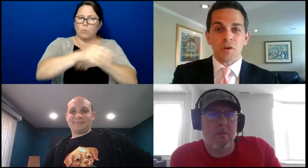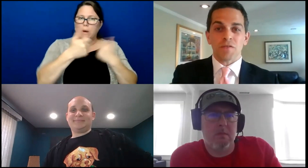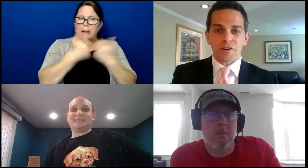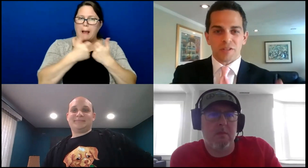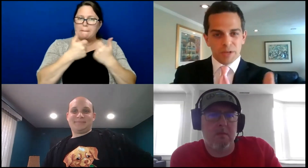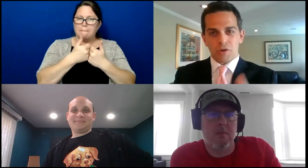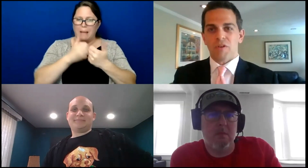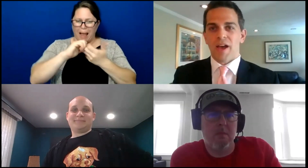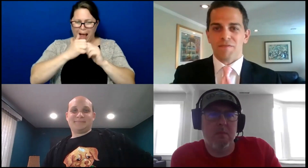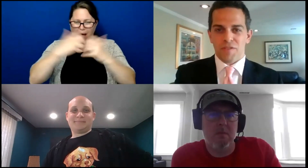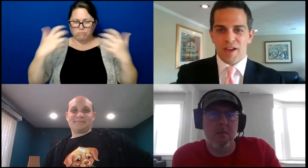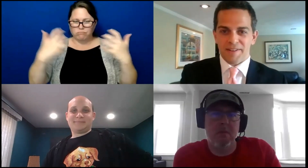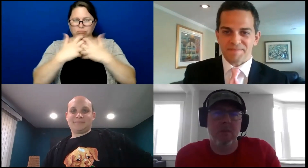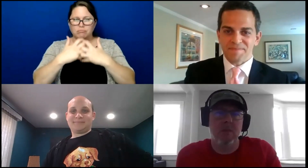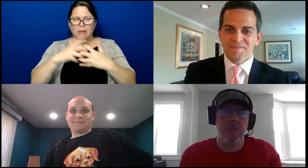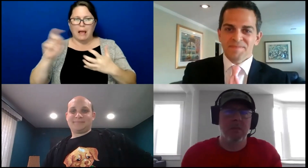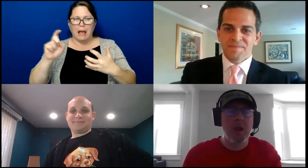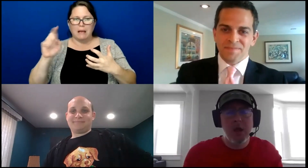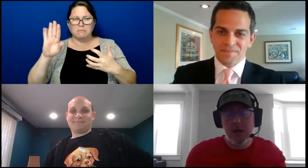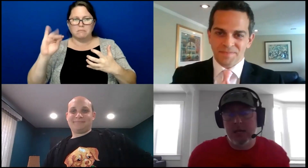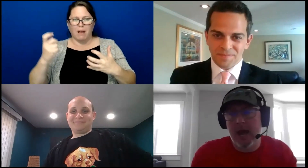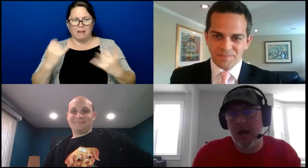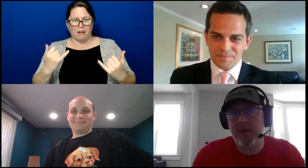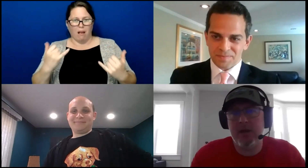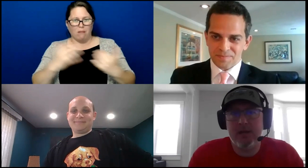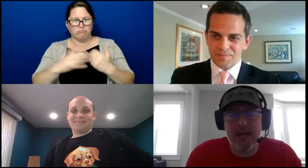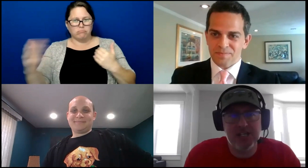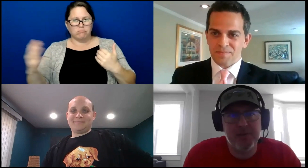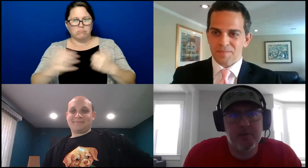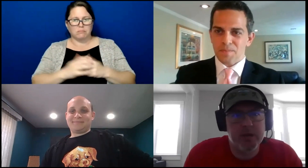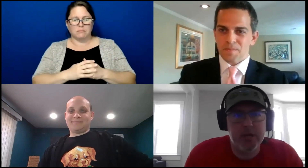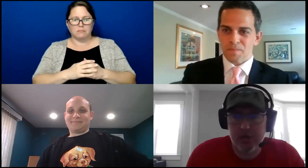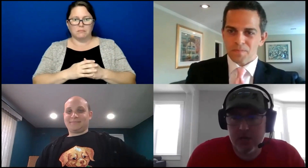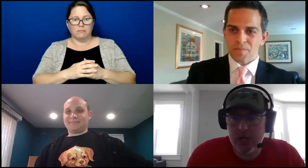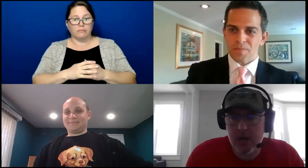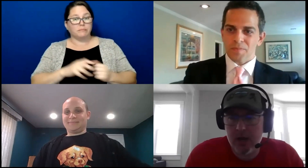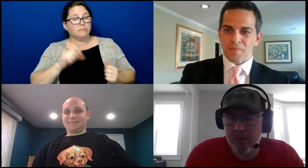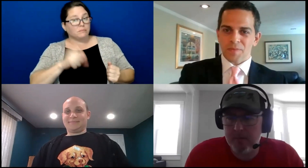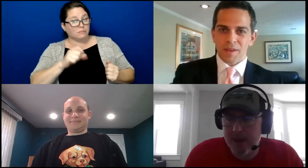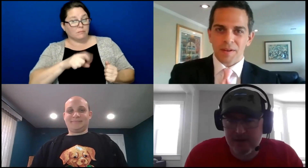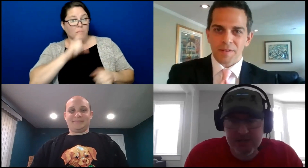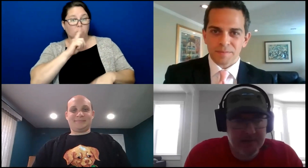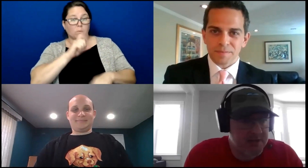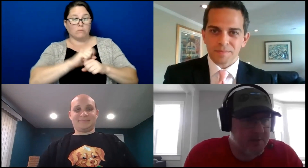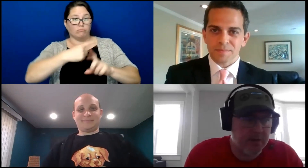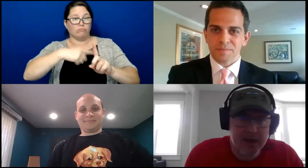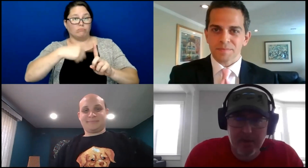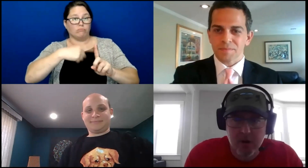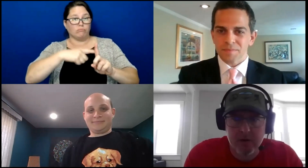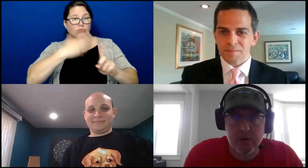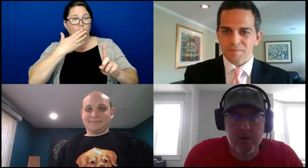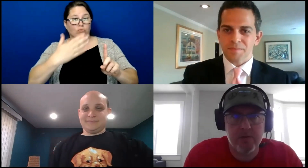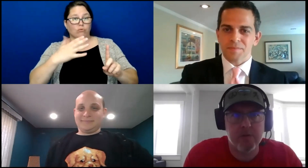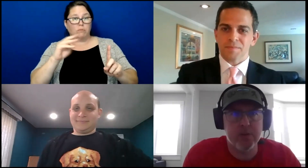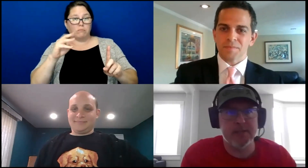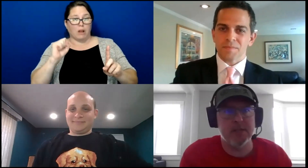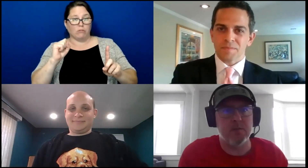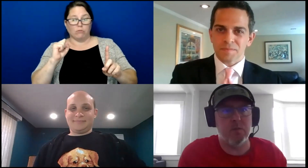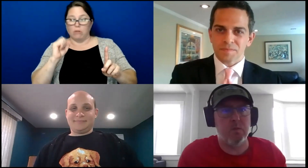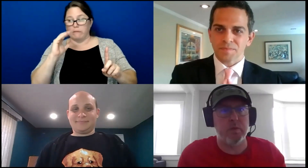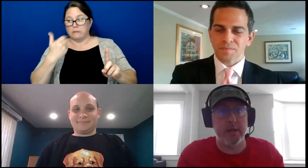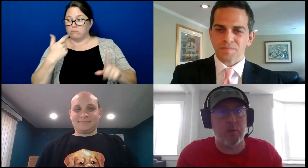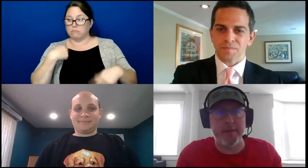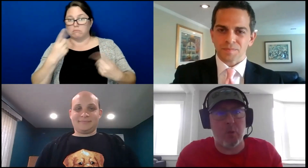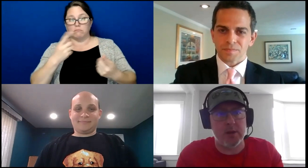Xbox universe. Let me go to Ryan for that. Yeah, I mean, it's actually been really good. Microsoft has been a great partner through this,